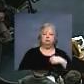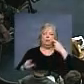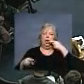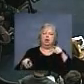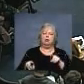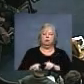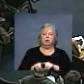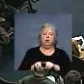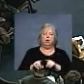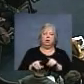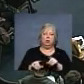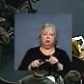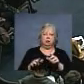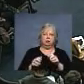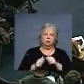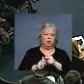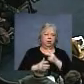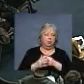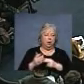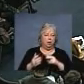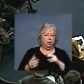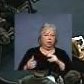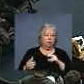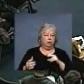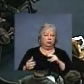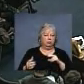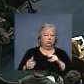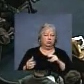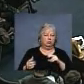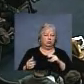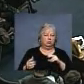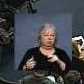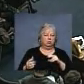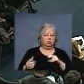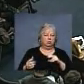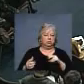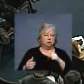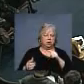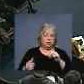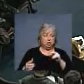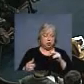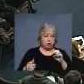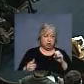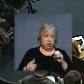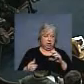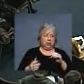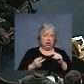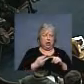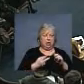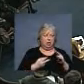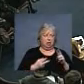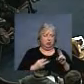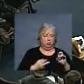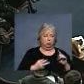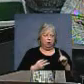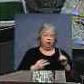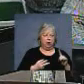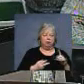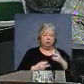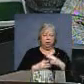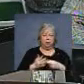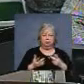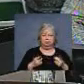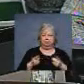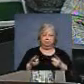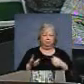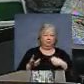with both Gene and the maker of and Brad. I